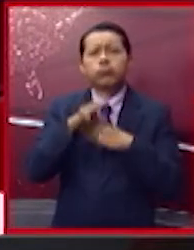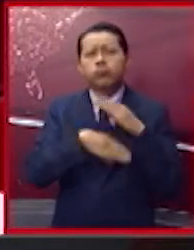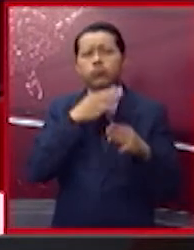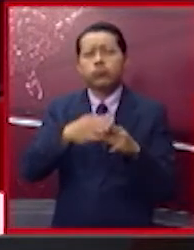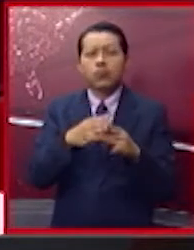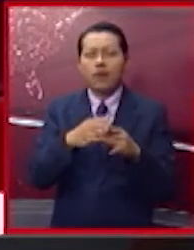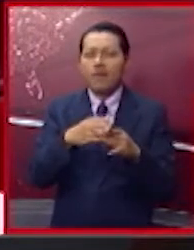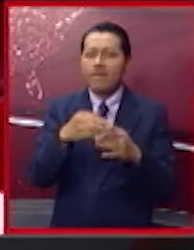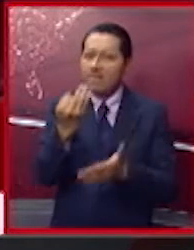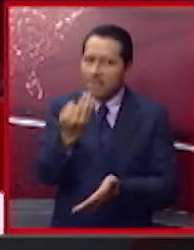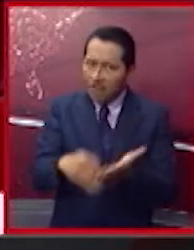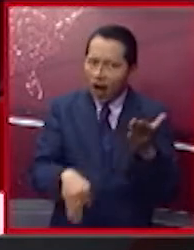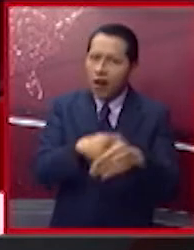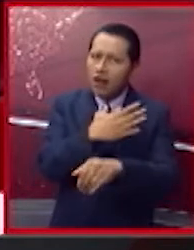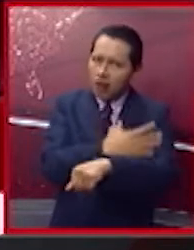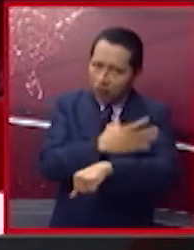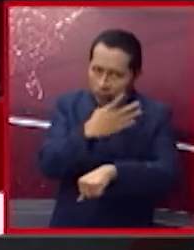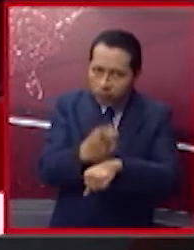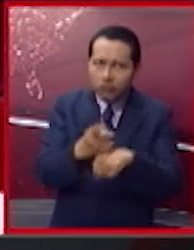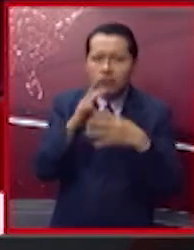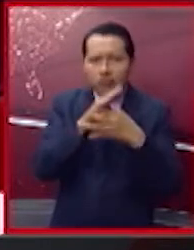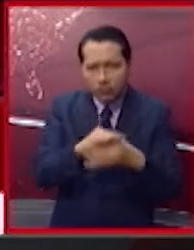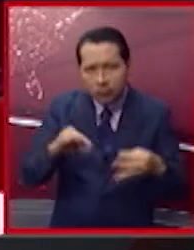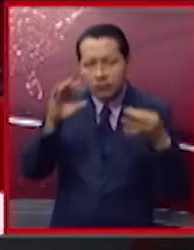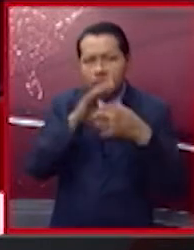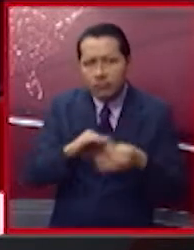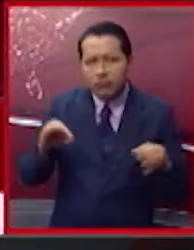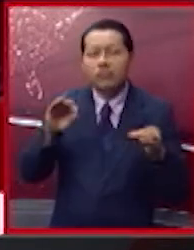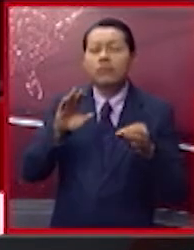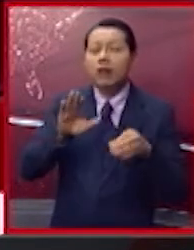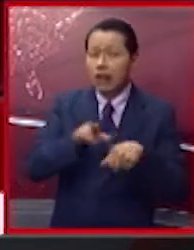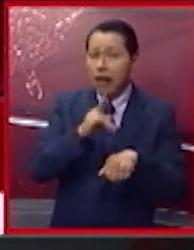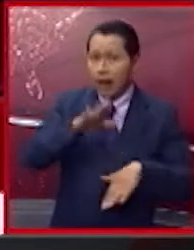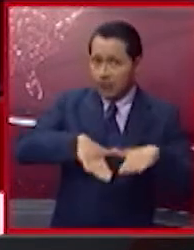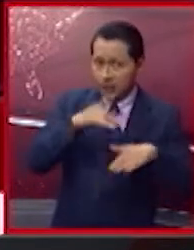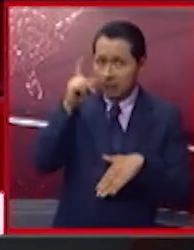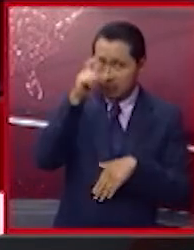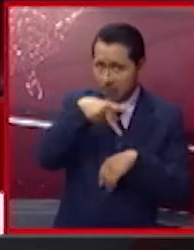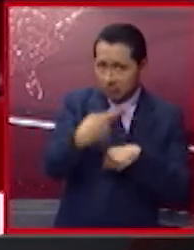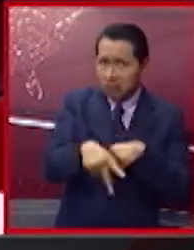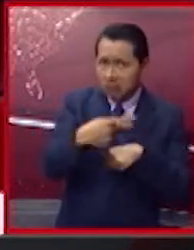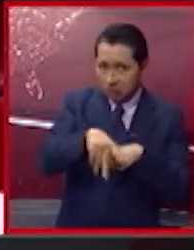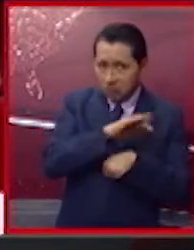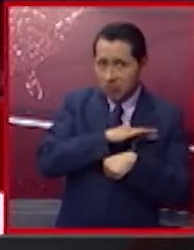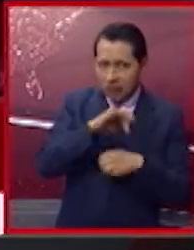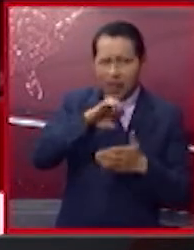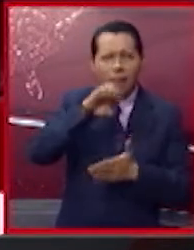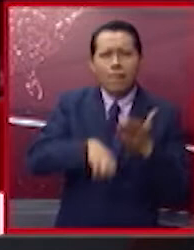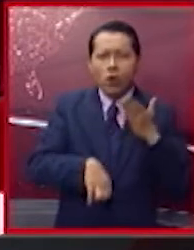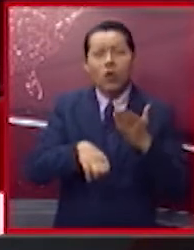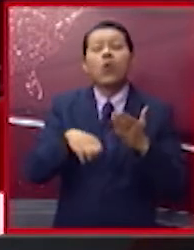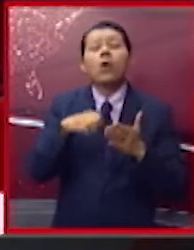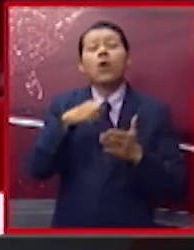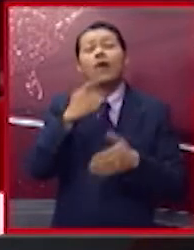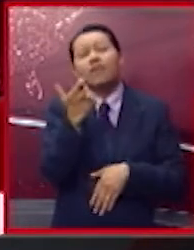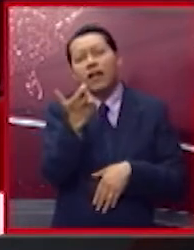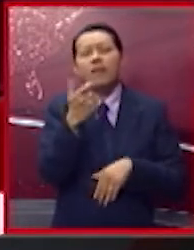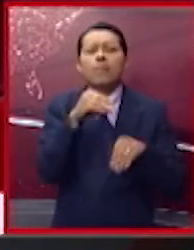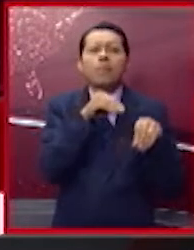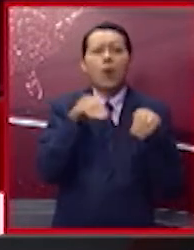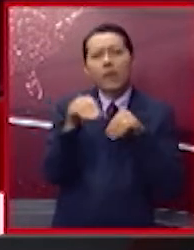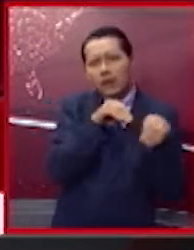of you know, speaking more honestly about some of the downsides, some of the risks of, for example, financial mobility, I mean,